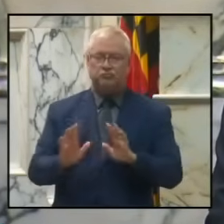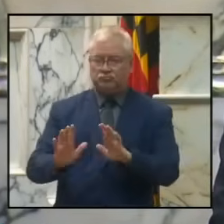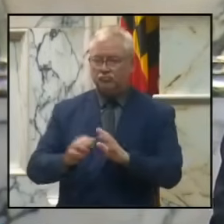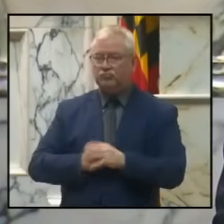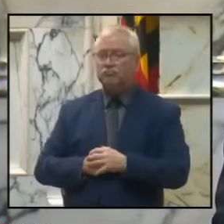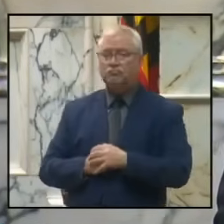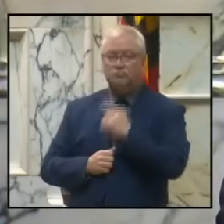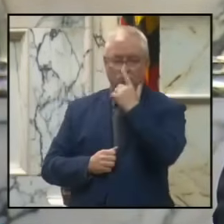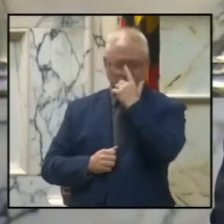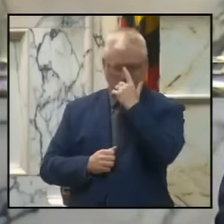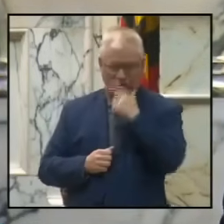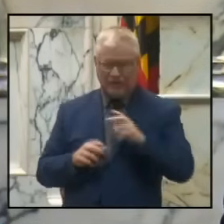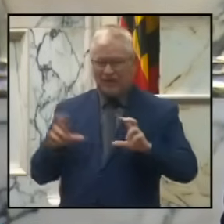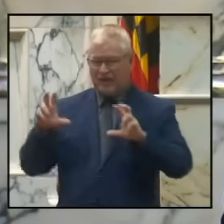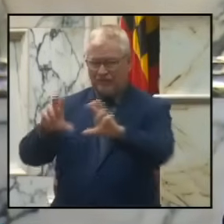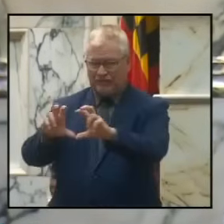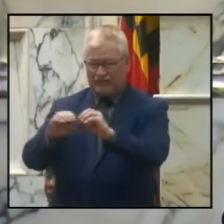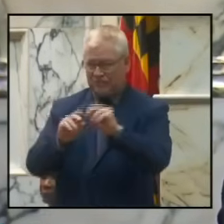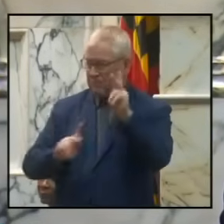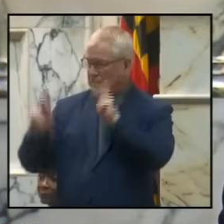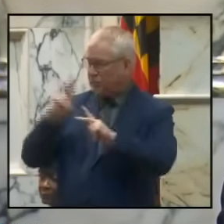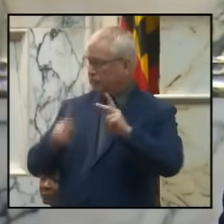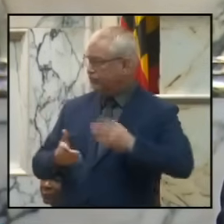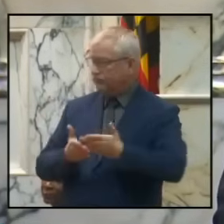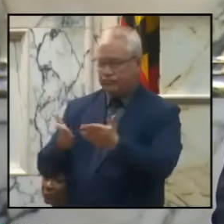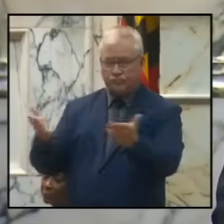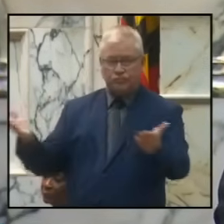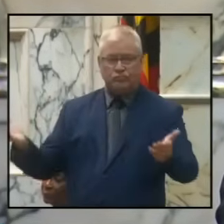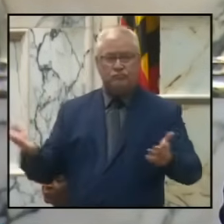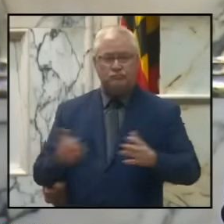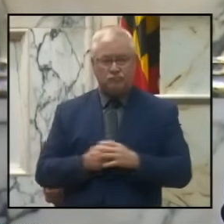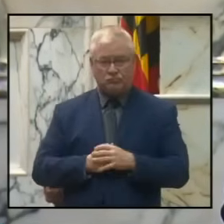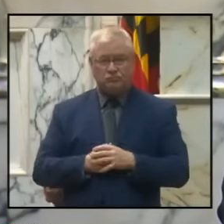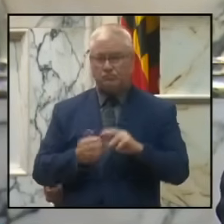investing in our people means following the data.